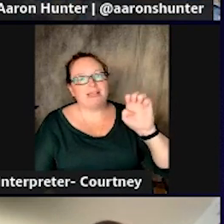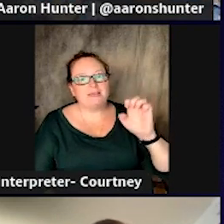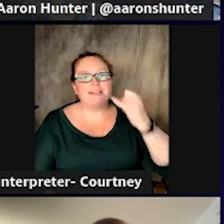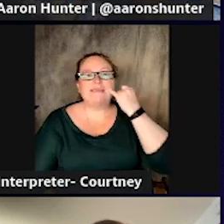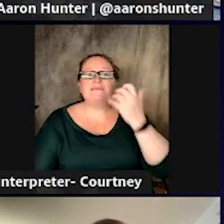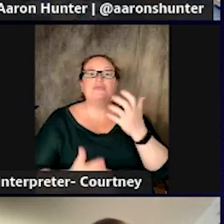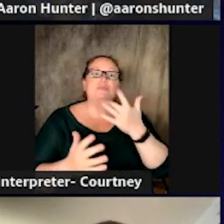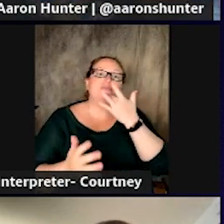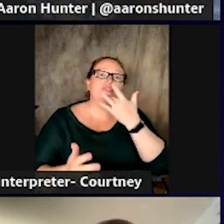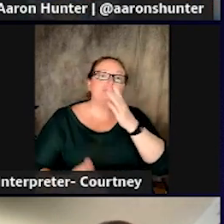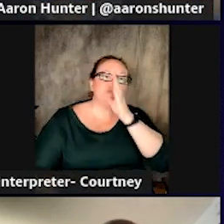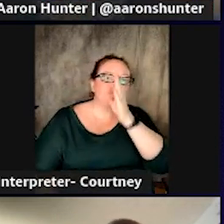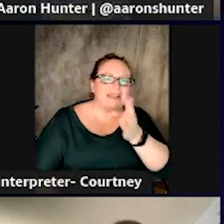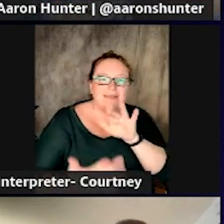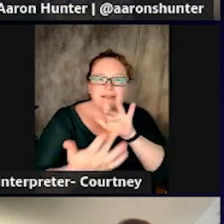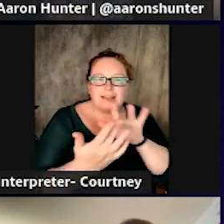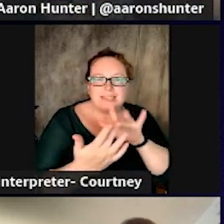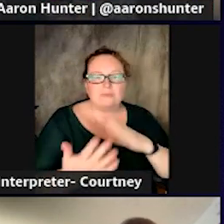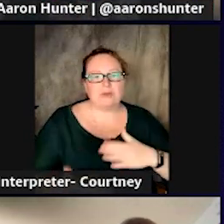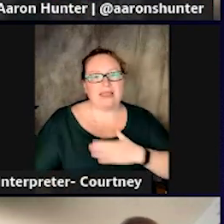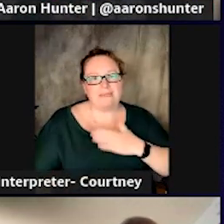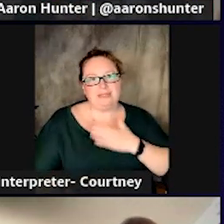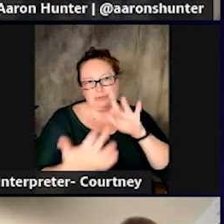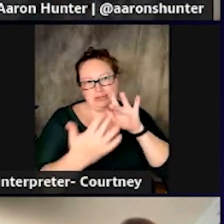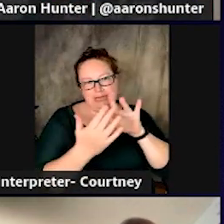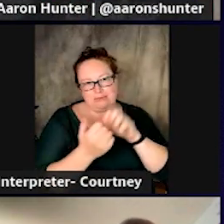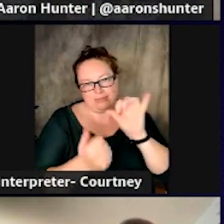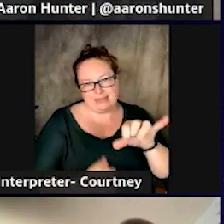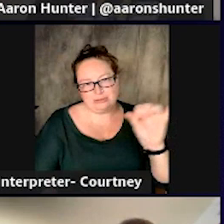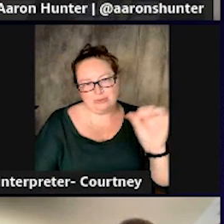via Twitter or LinkedIn, we're happy to connect there too.